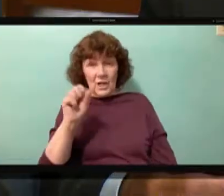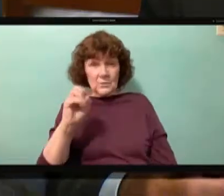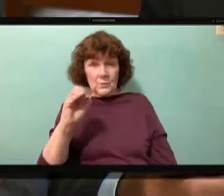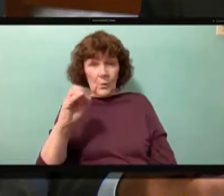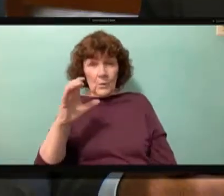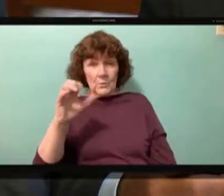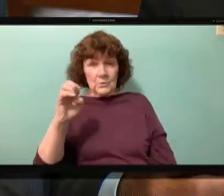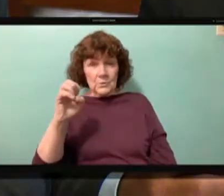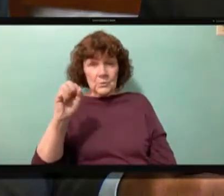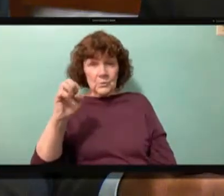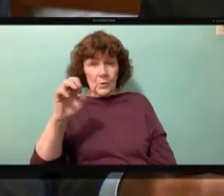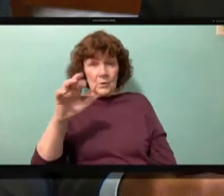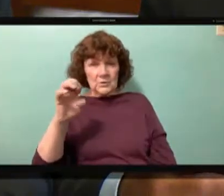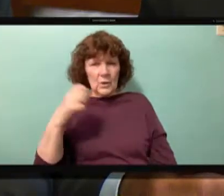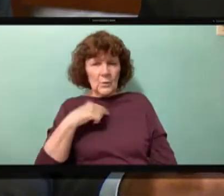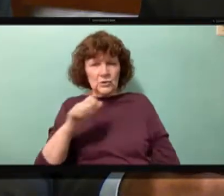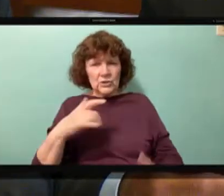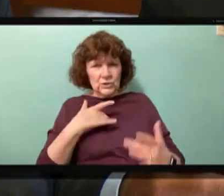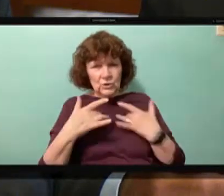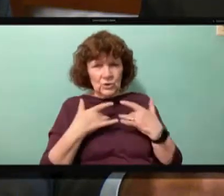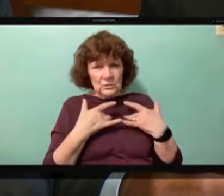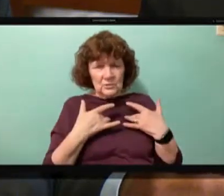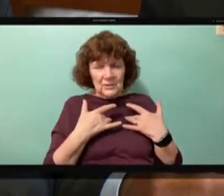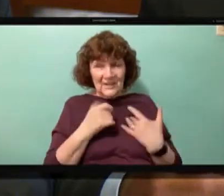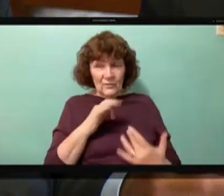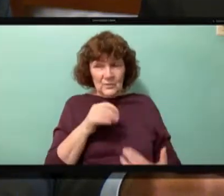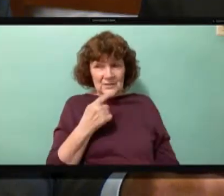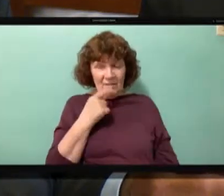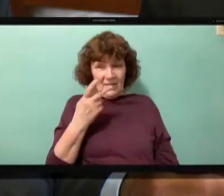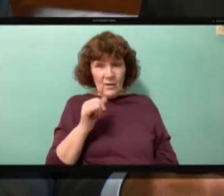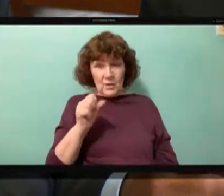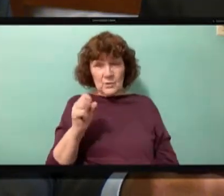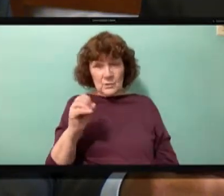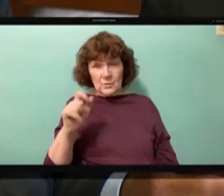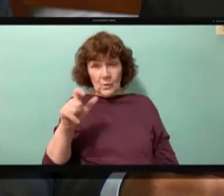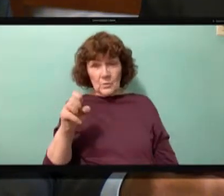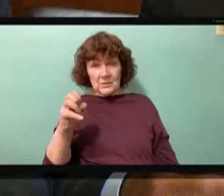our concerns here that if you're saying they're a sole source,